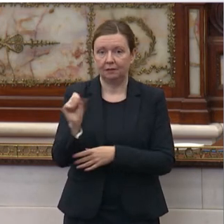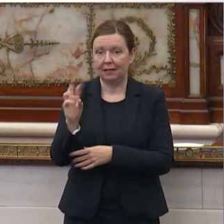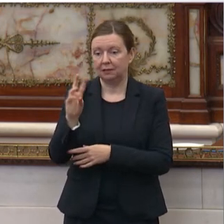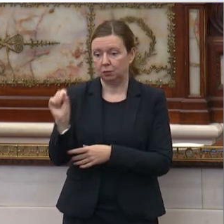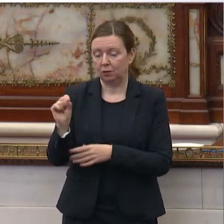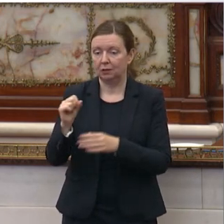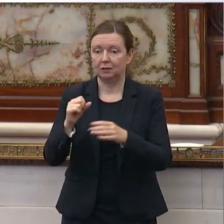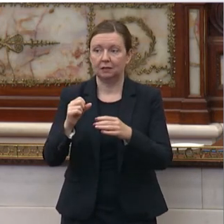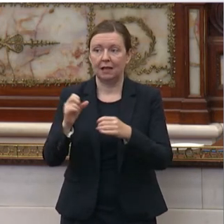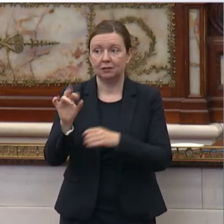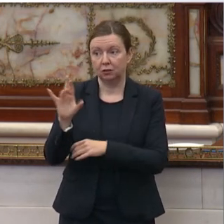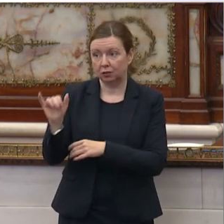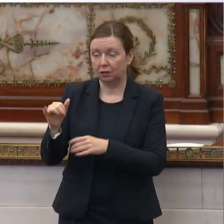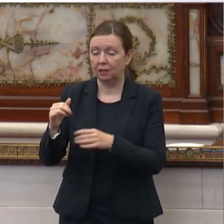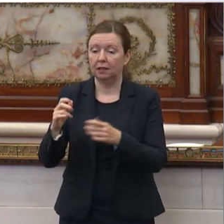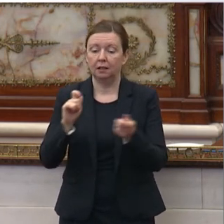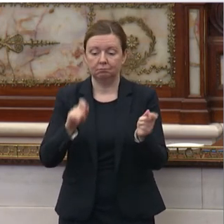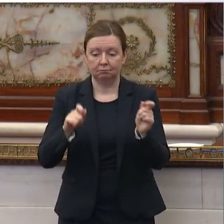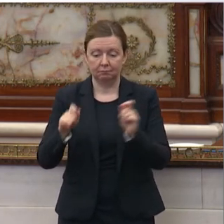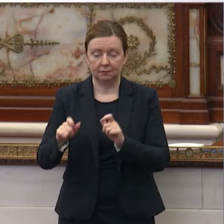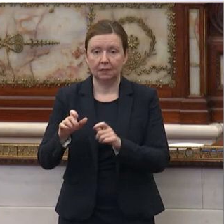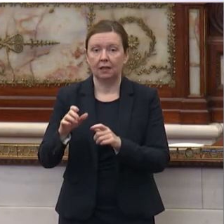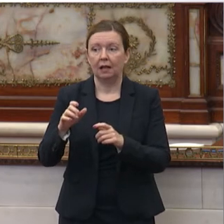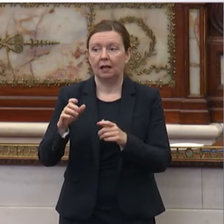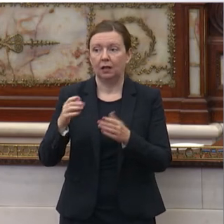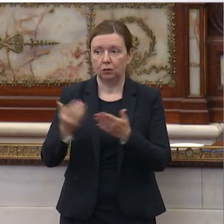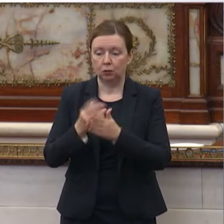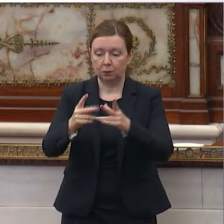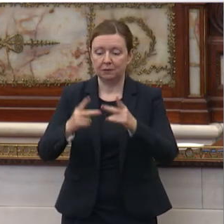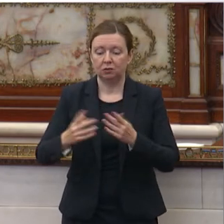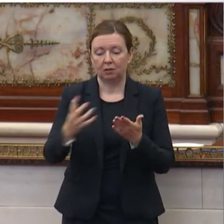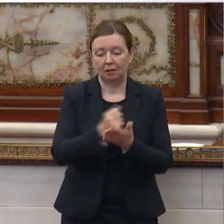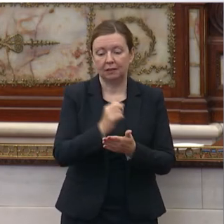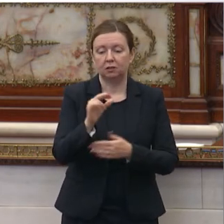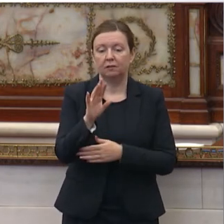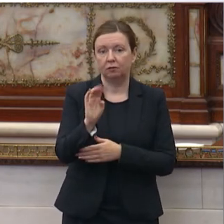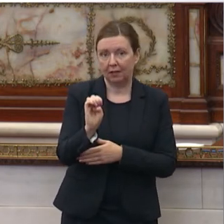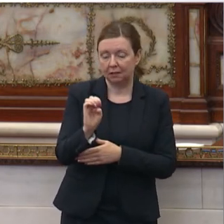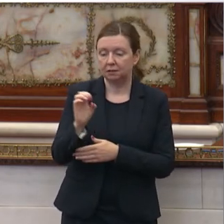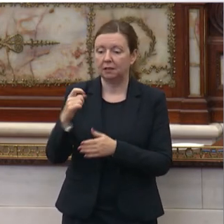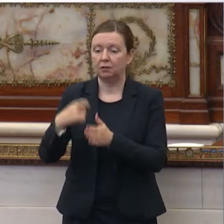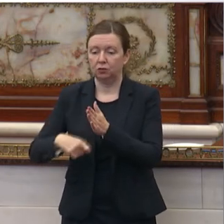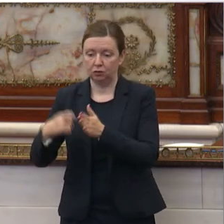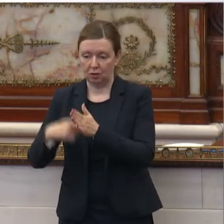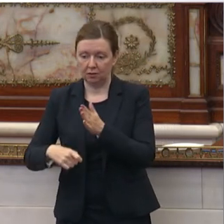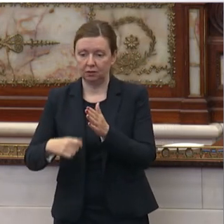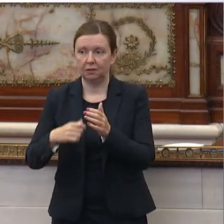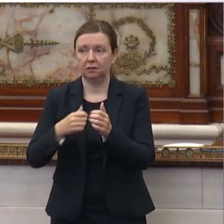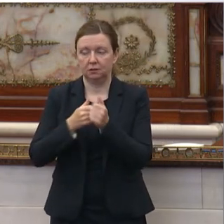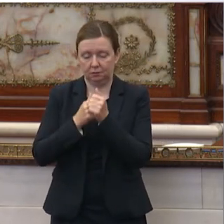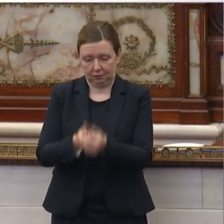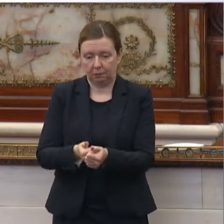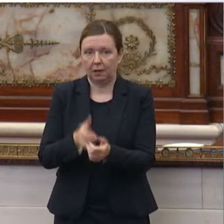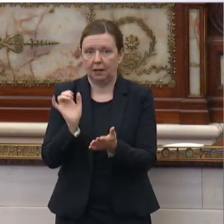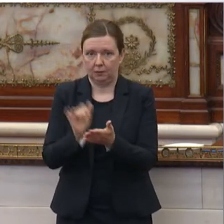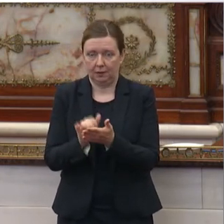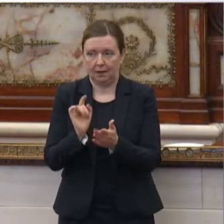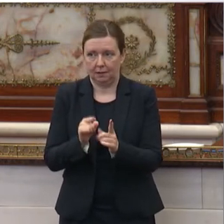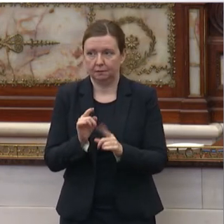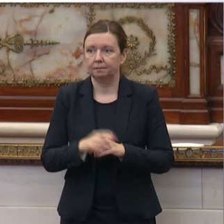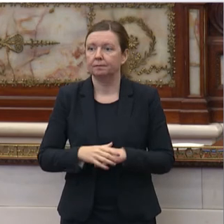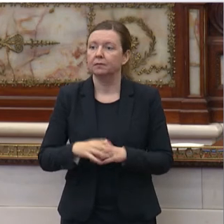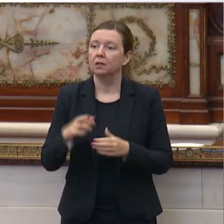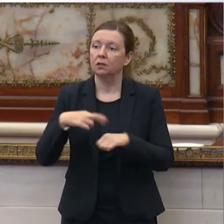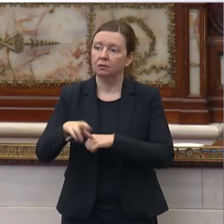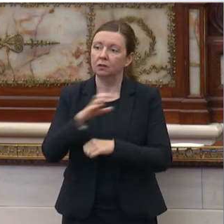security, adopting a rate covenant, and directing the imposition and collection of rates and charges sufficient to comply therewith. For the